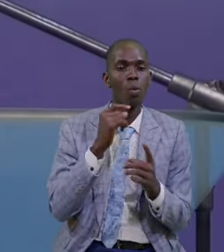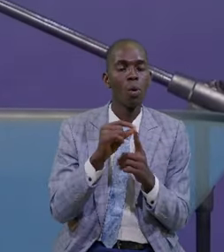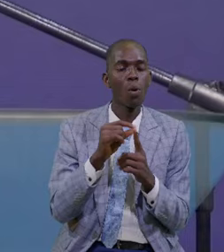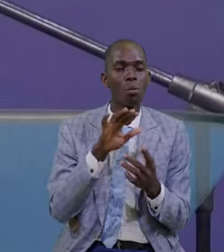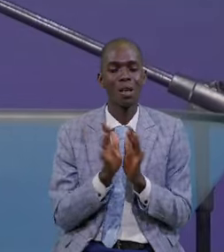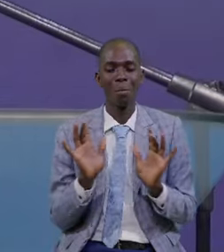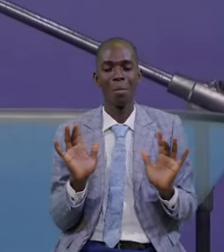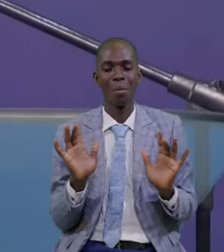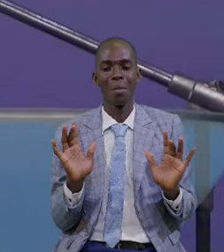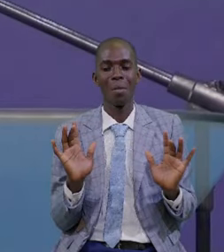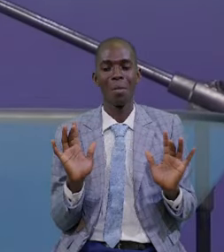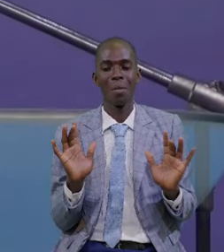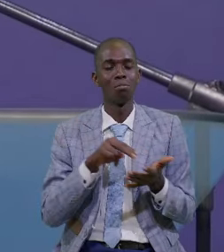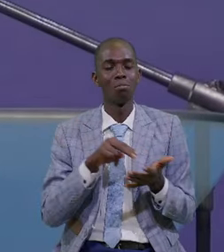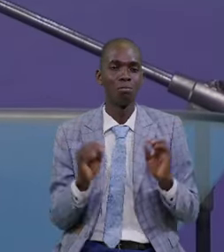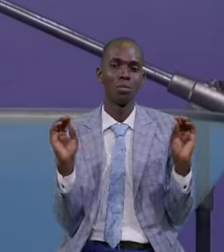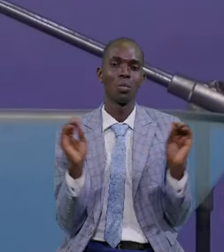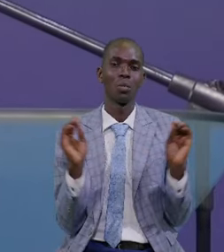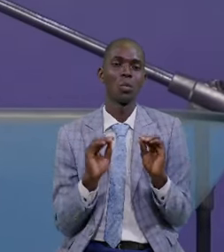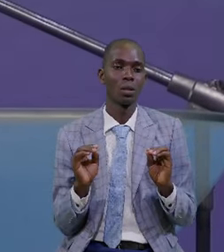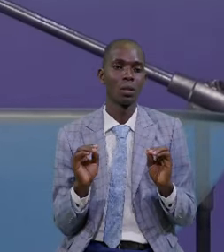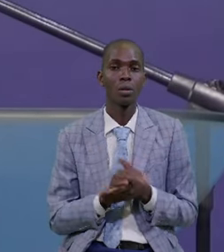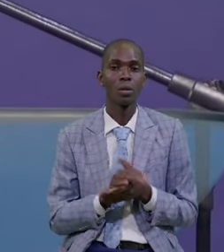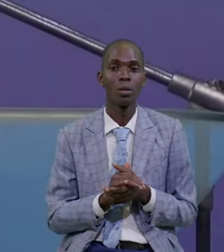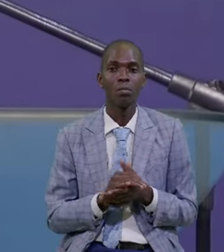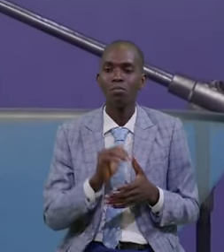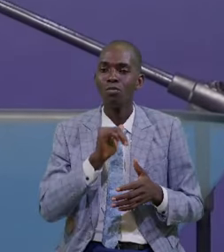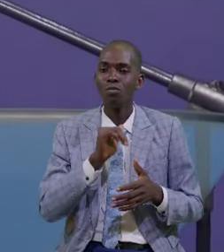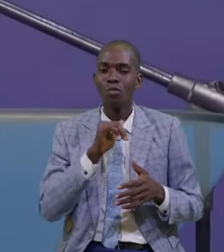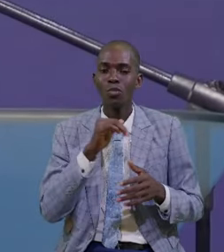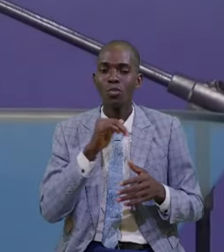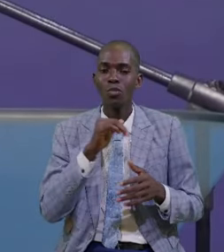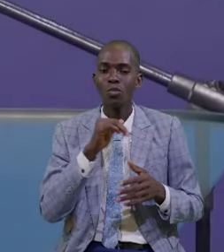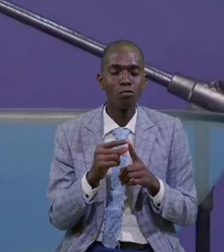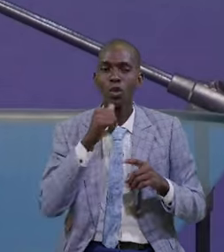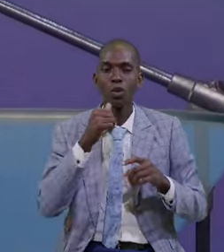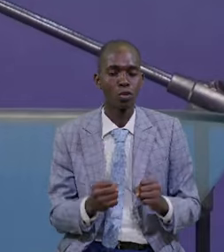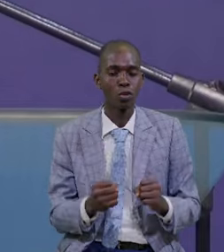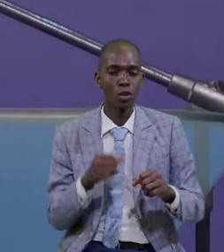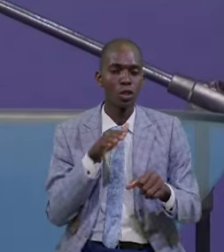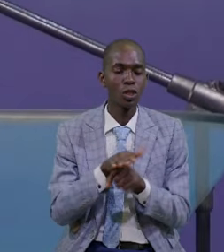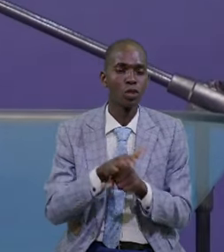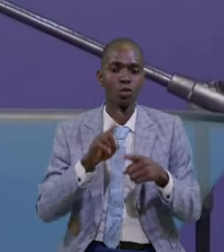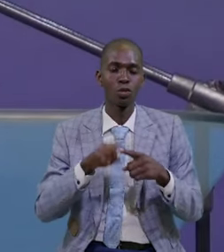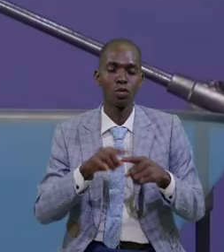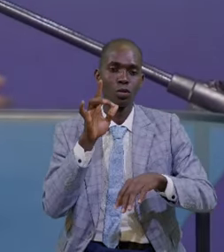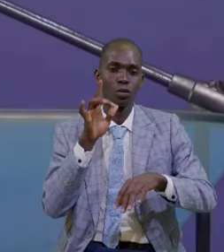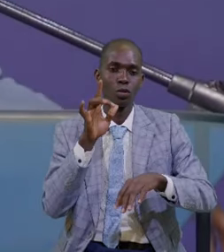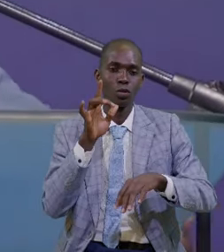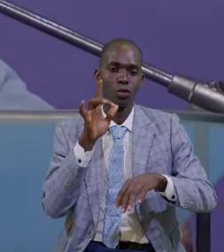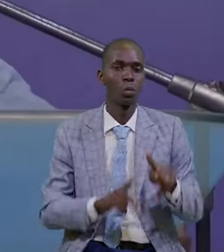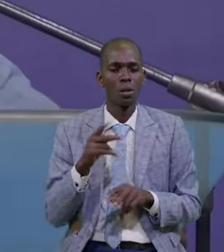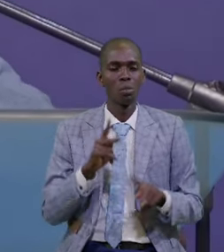feathers. Not witchy, not penetrating, not having any effect. And people don't take